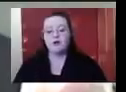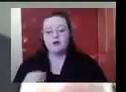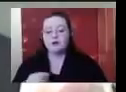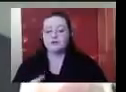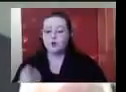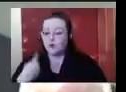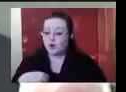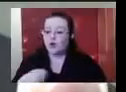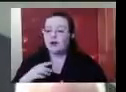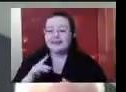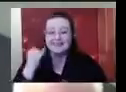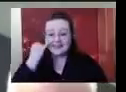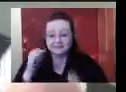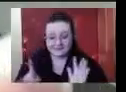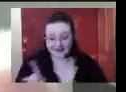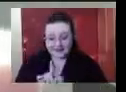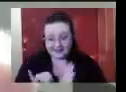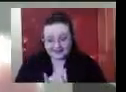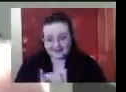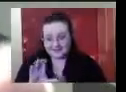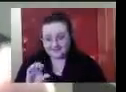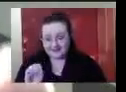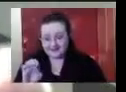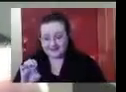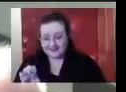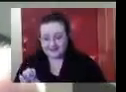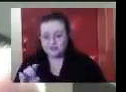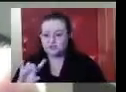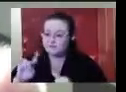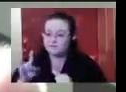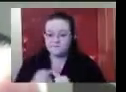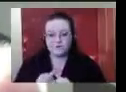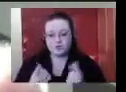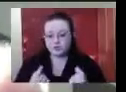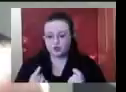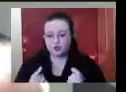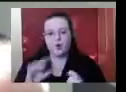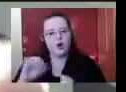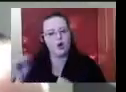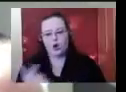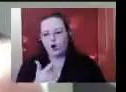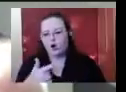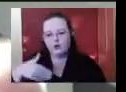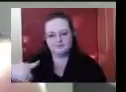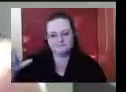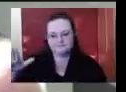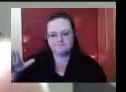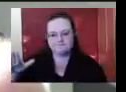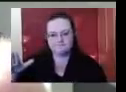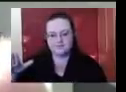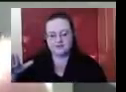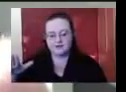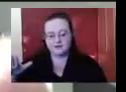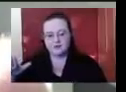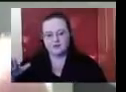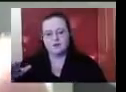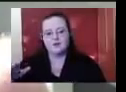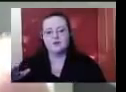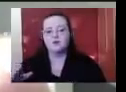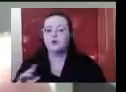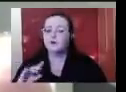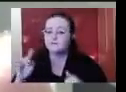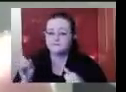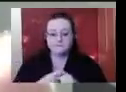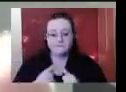school because the risk of a fully vaccinated person catching the virus and becoming a breakthrough case and thus able